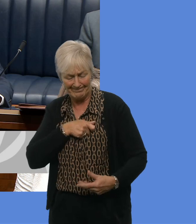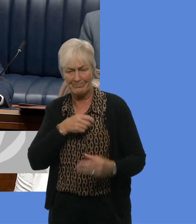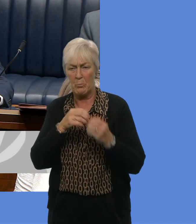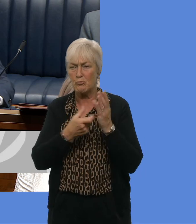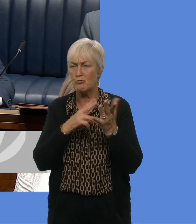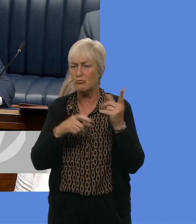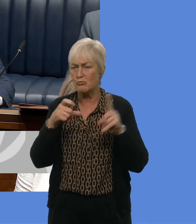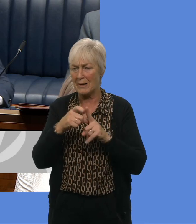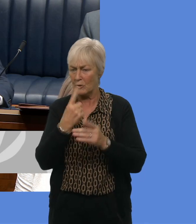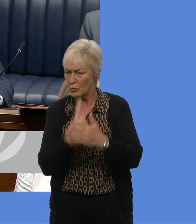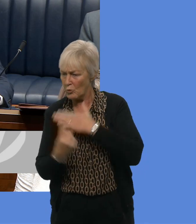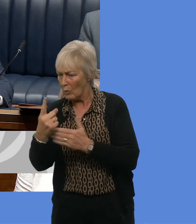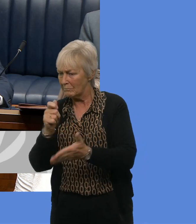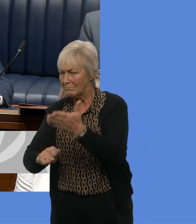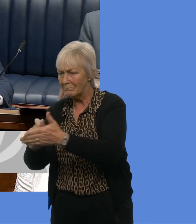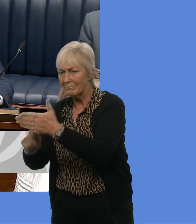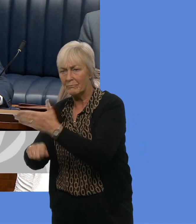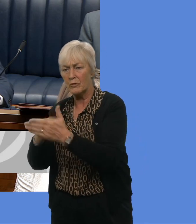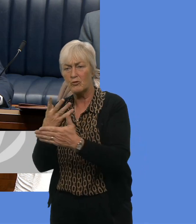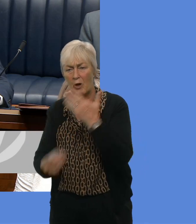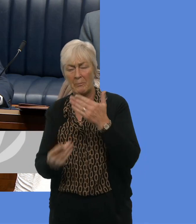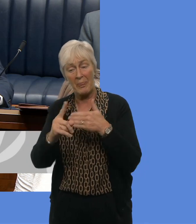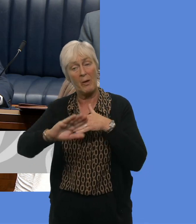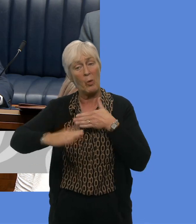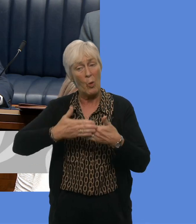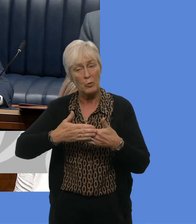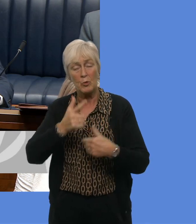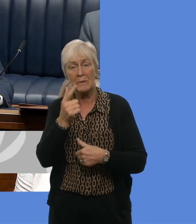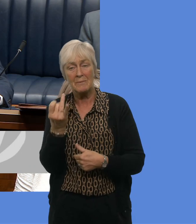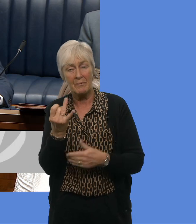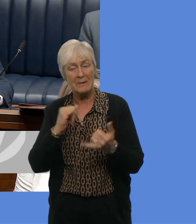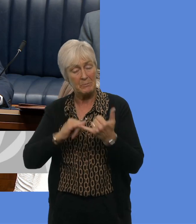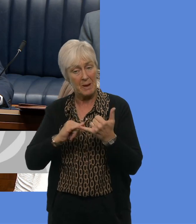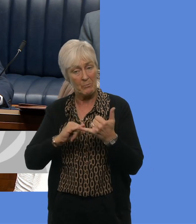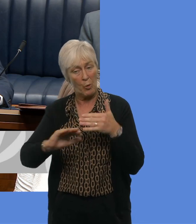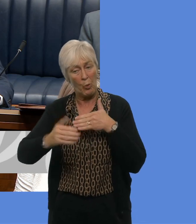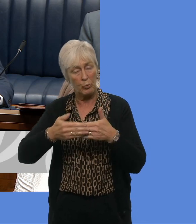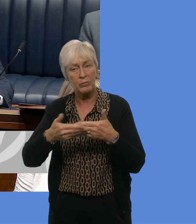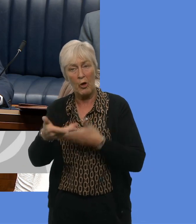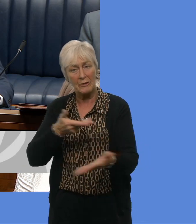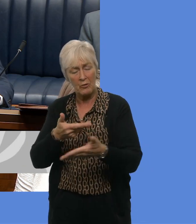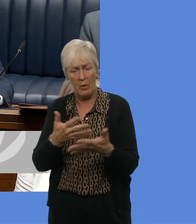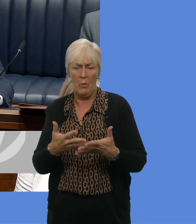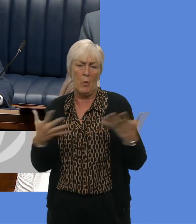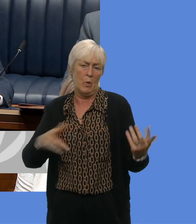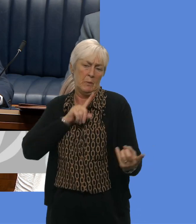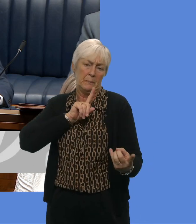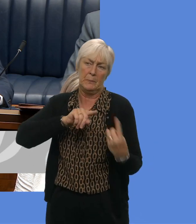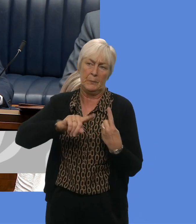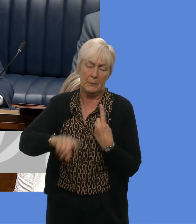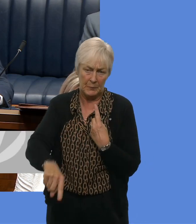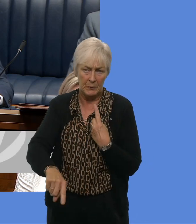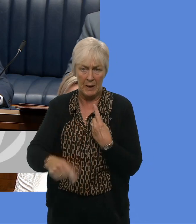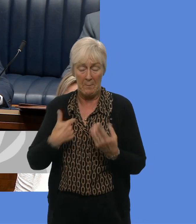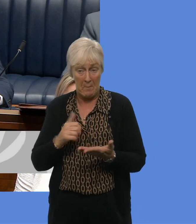sole supplier arrangements. That consultation closed on the 27th of September, and there was a large response, and I'm pleased